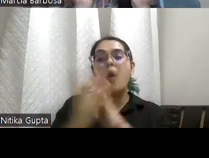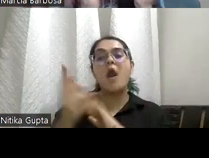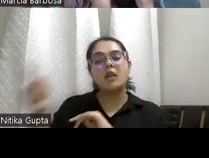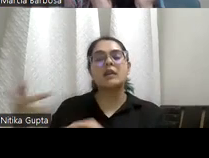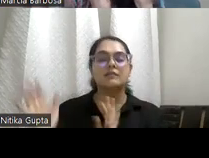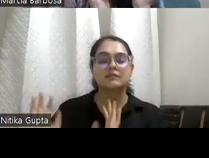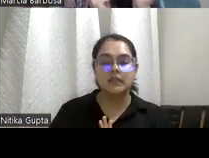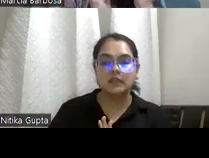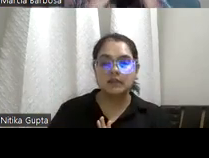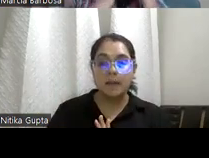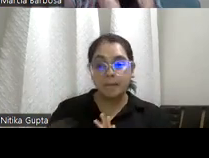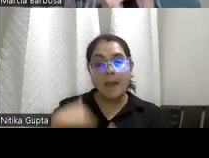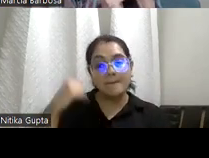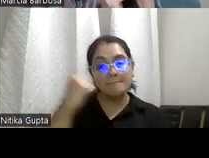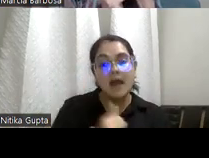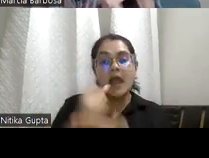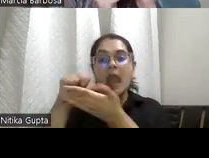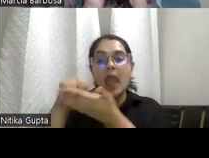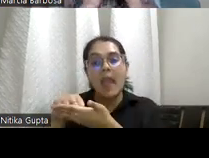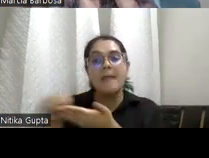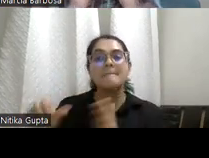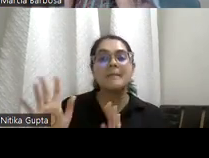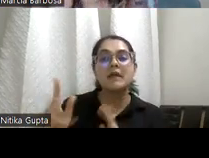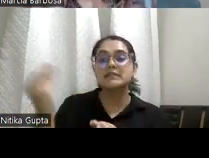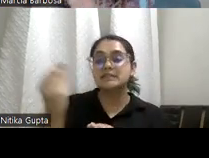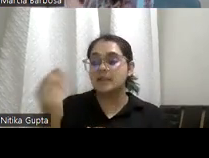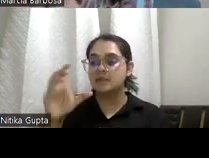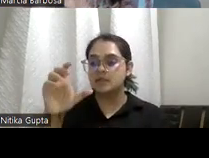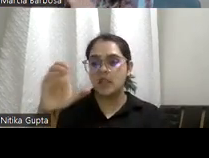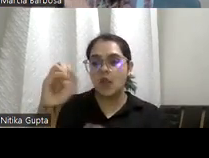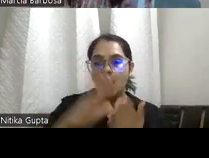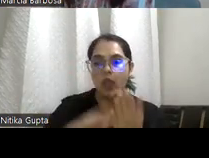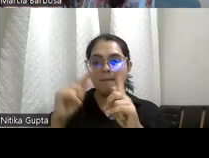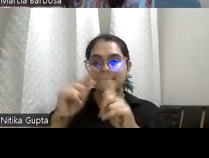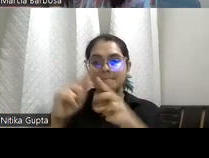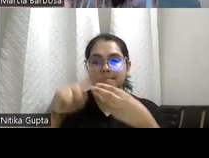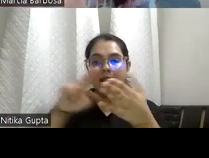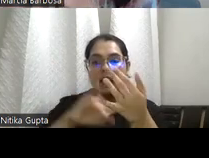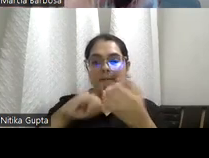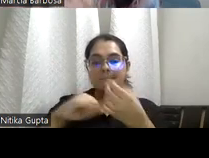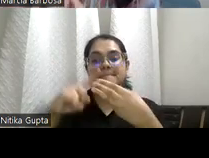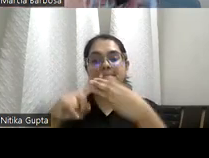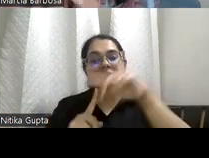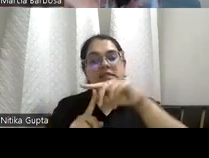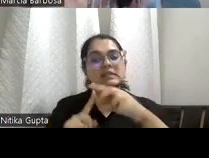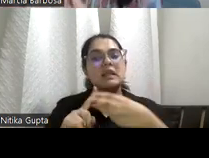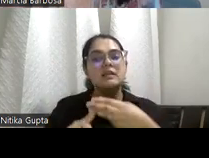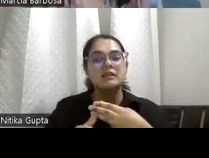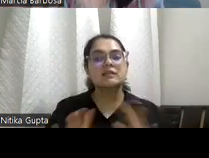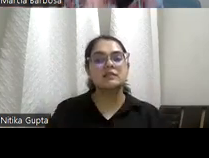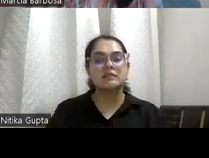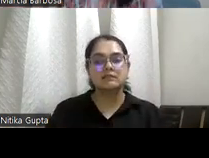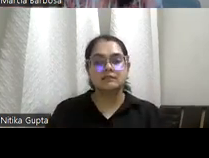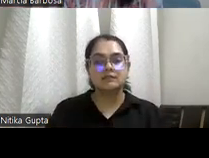we have to implement compensatory measures, measures that compensate for the other groups that are not